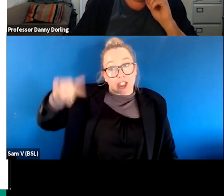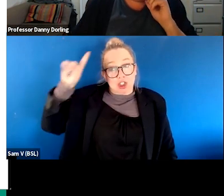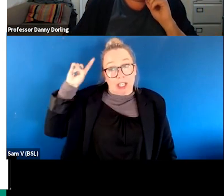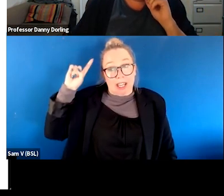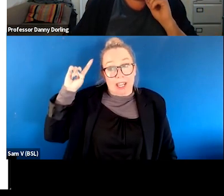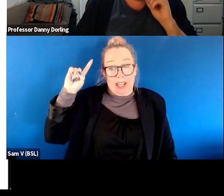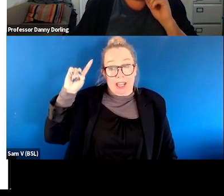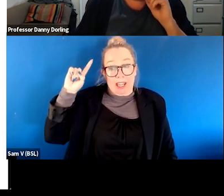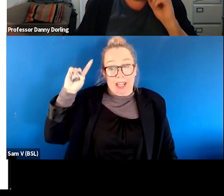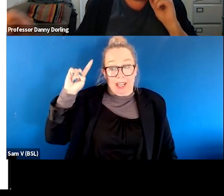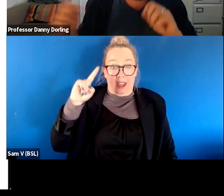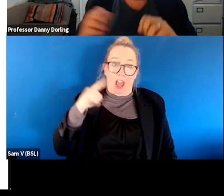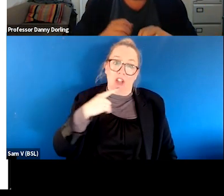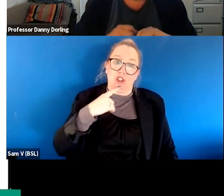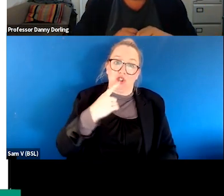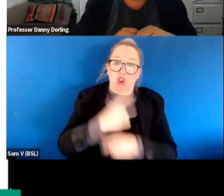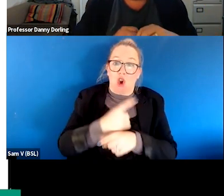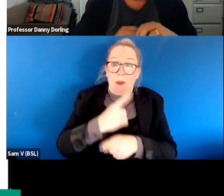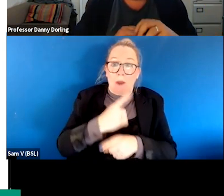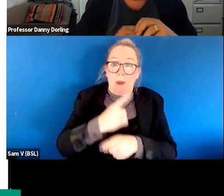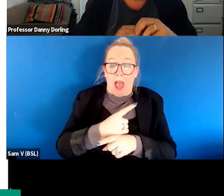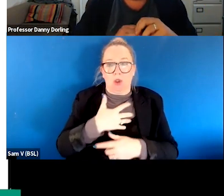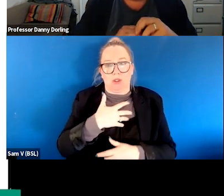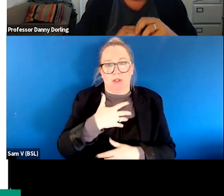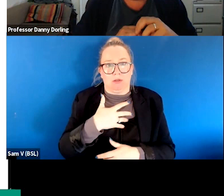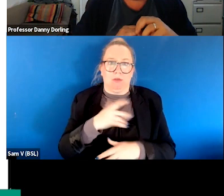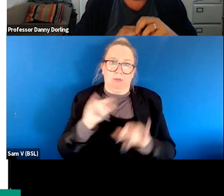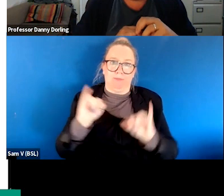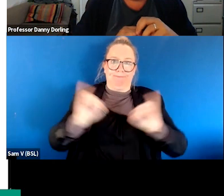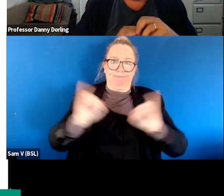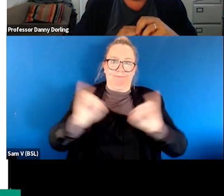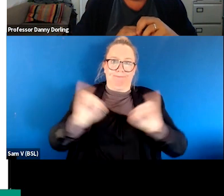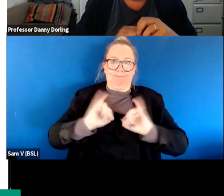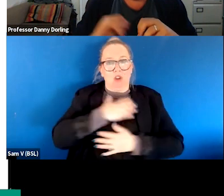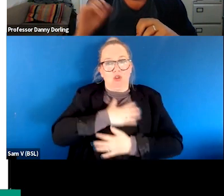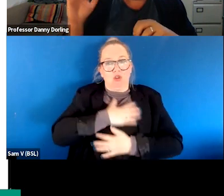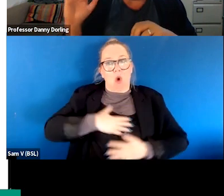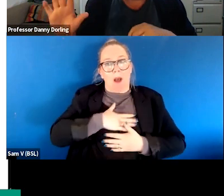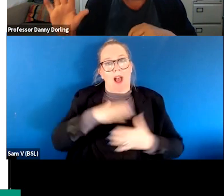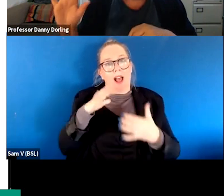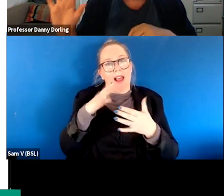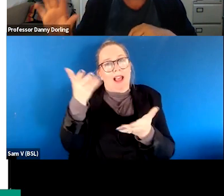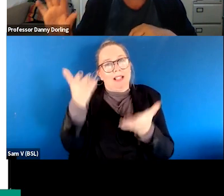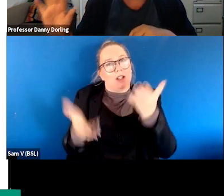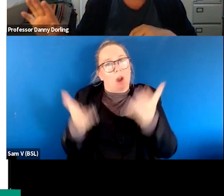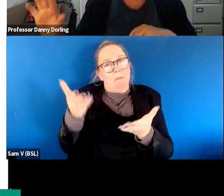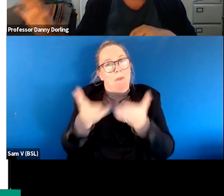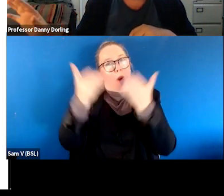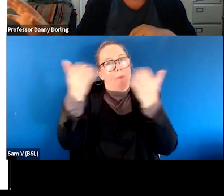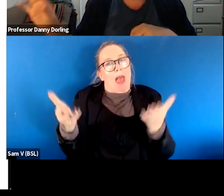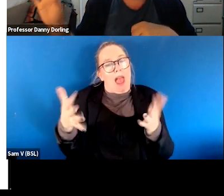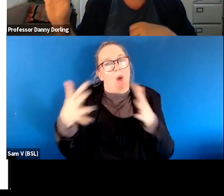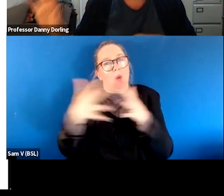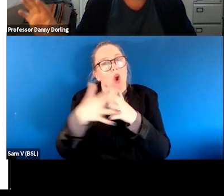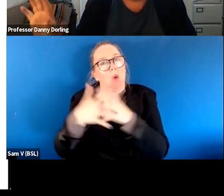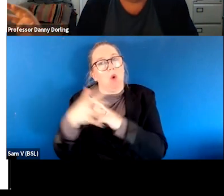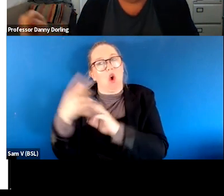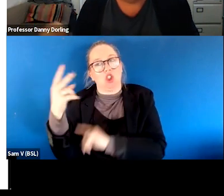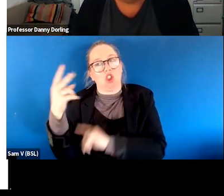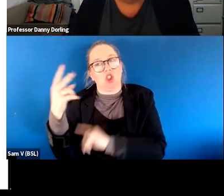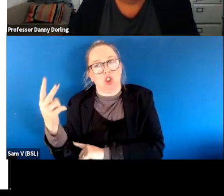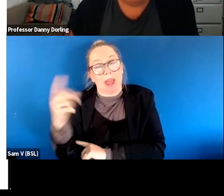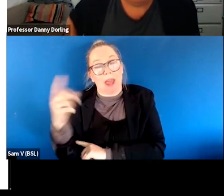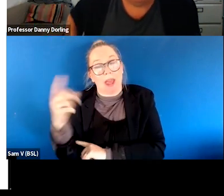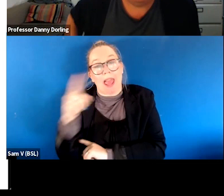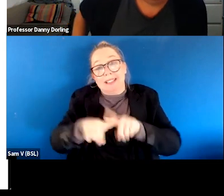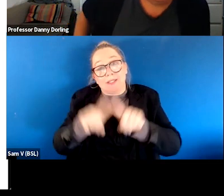it more traumatic than the Second World War. It's a very different type of mass trauma because there isn't a victory day. There isn't a victory in